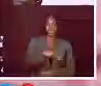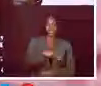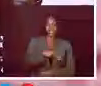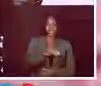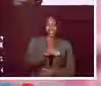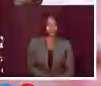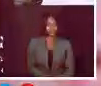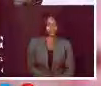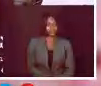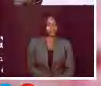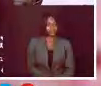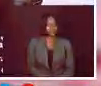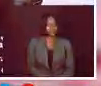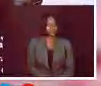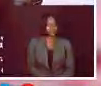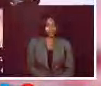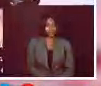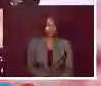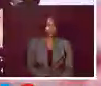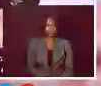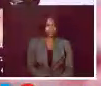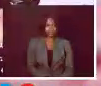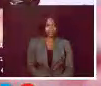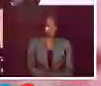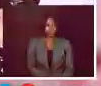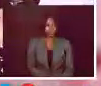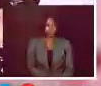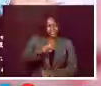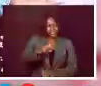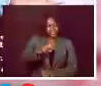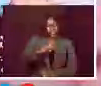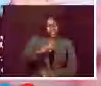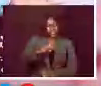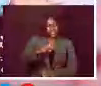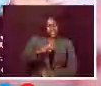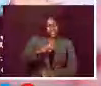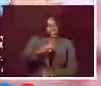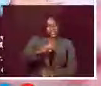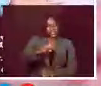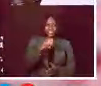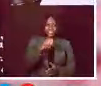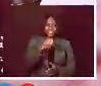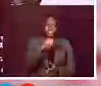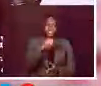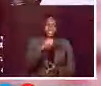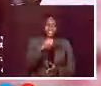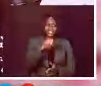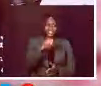it. Well, no, let's be gentlemen. Let's be gentlemen, guys. Let's be gentlemen. You said you have already informed